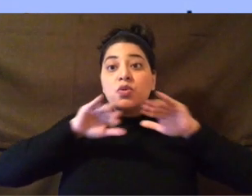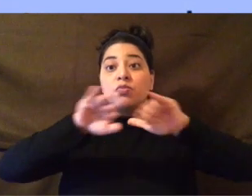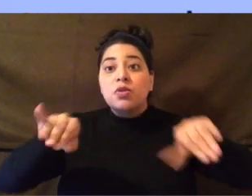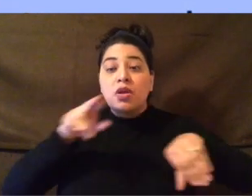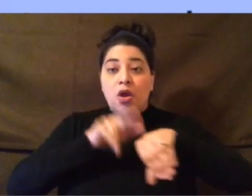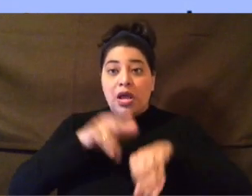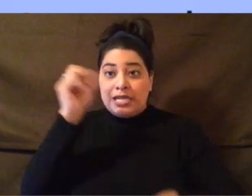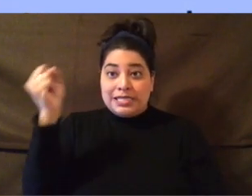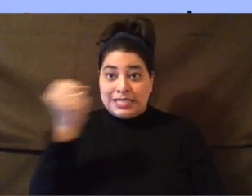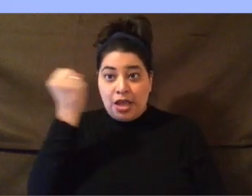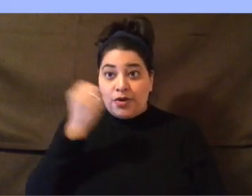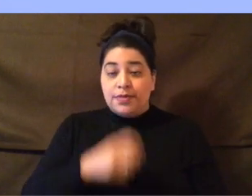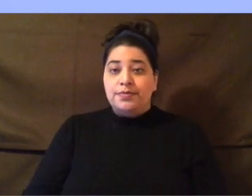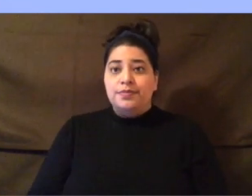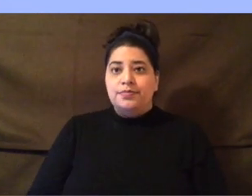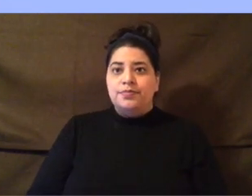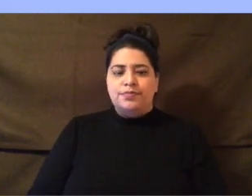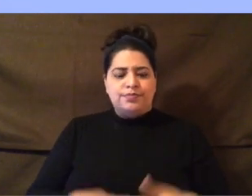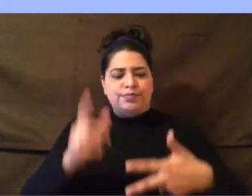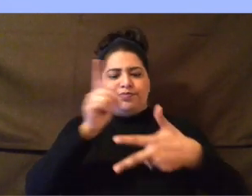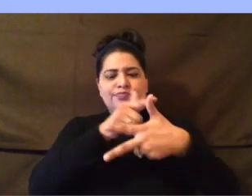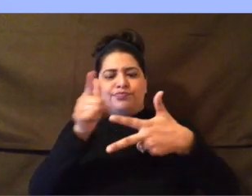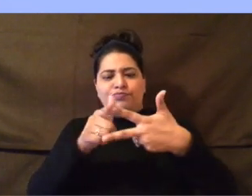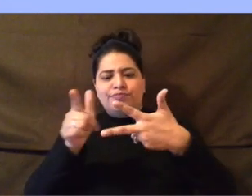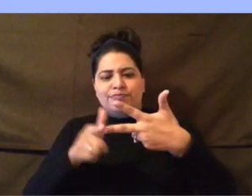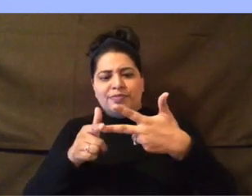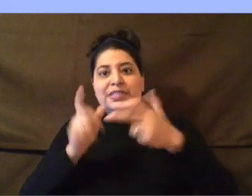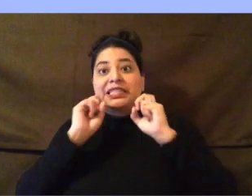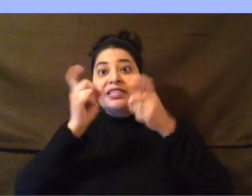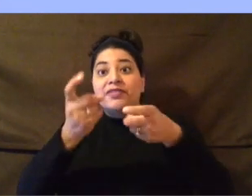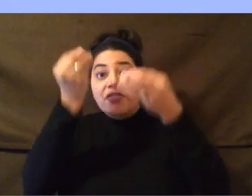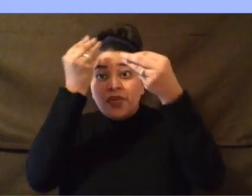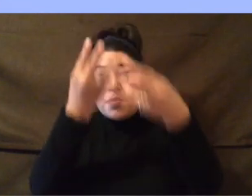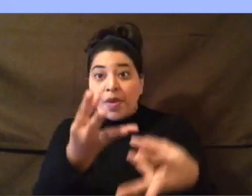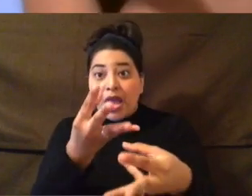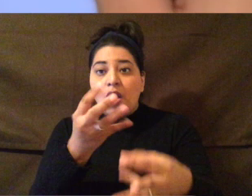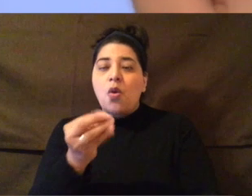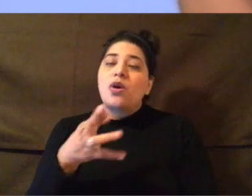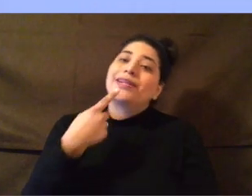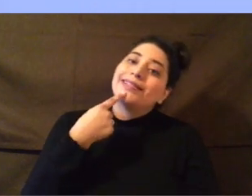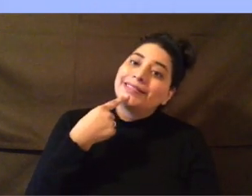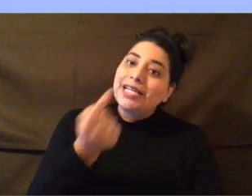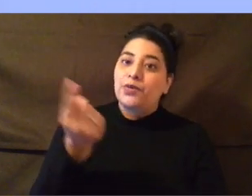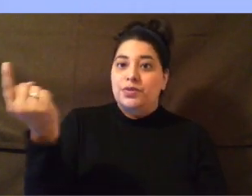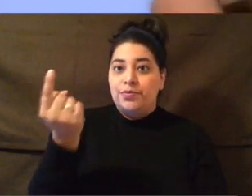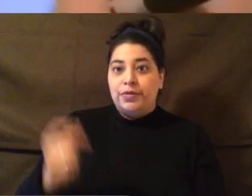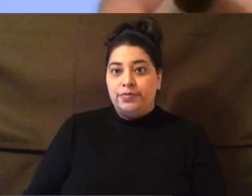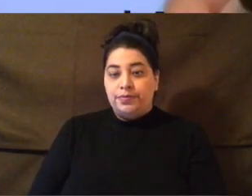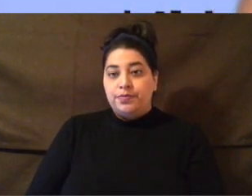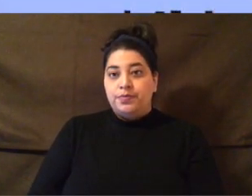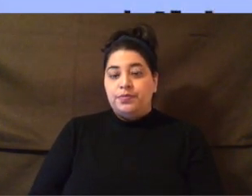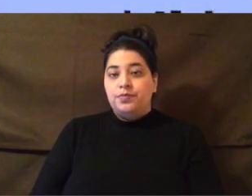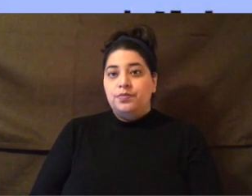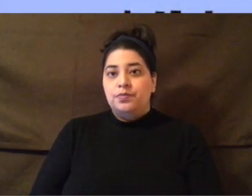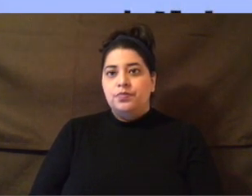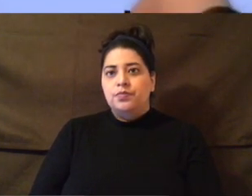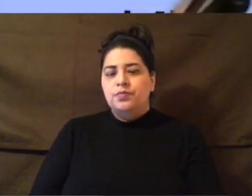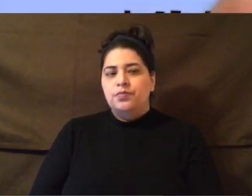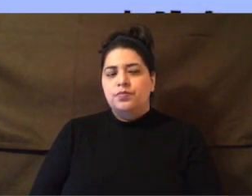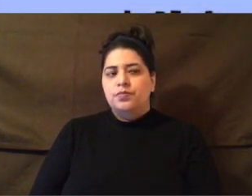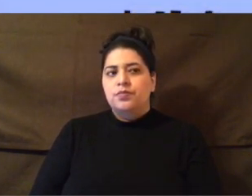Saturday. Each of these declarative sentences gives us information or tells us